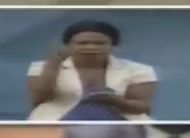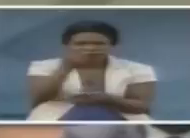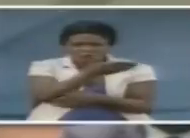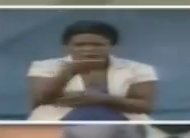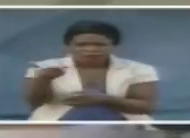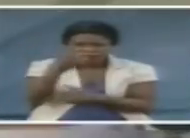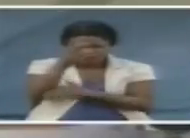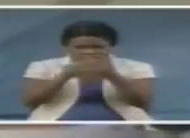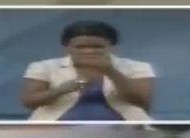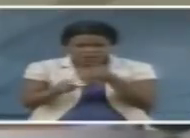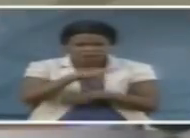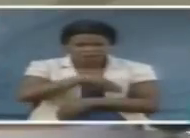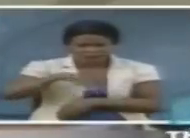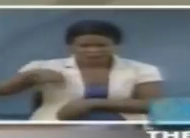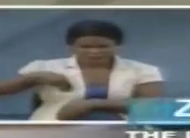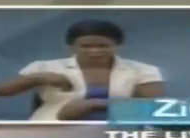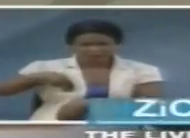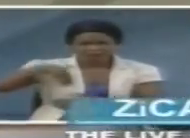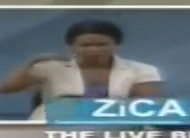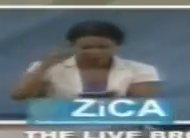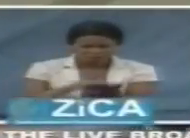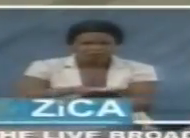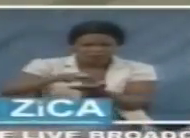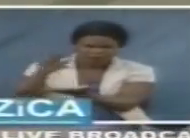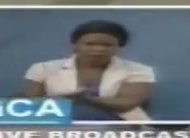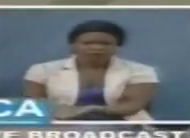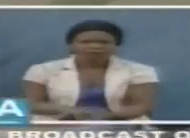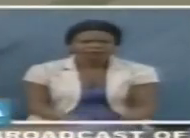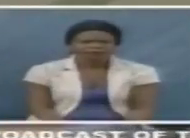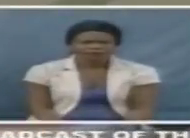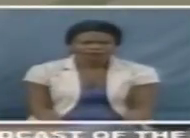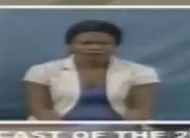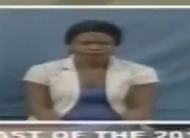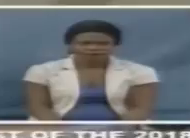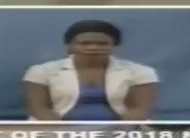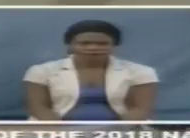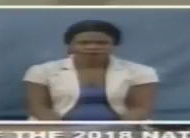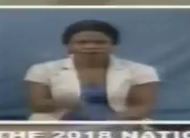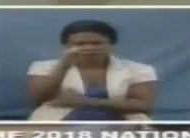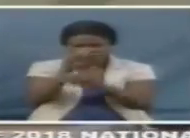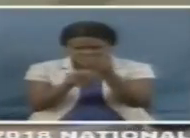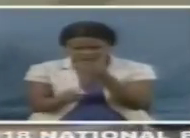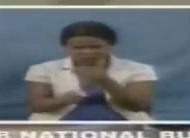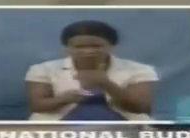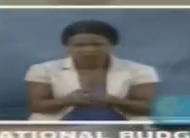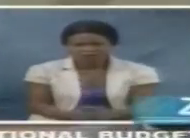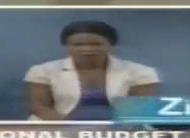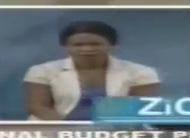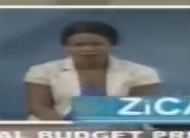loans will be brought for you honorable members to approve.